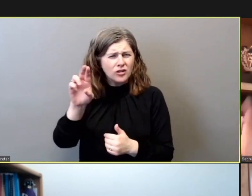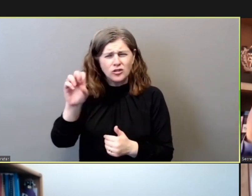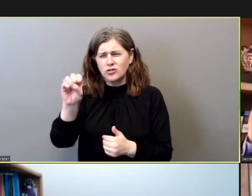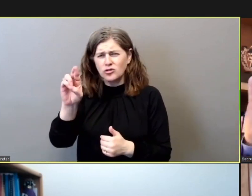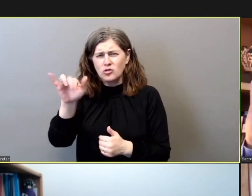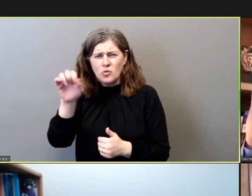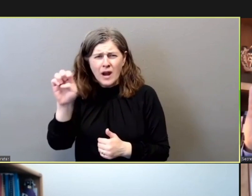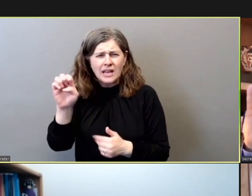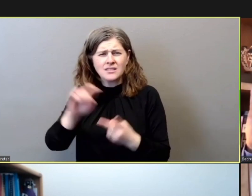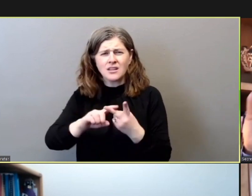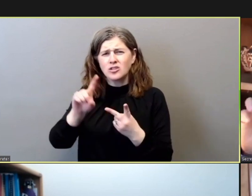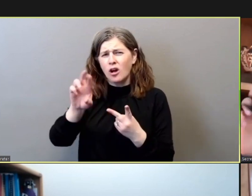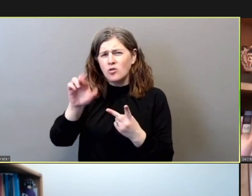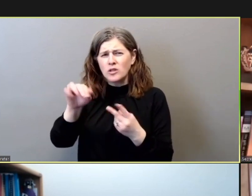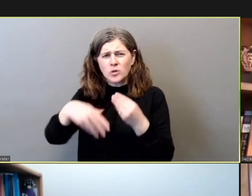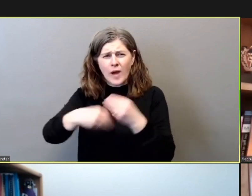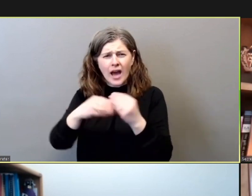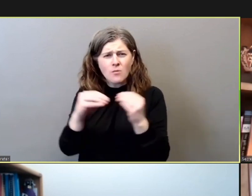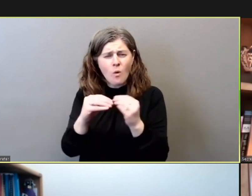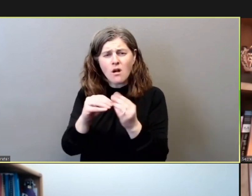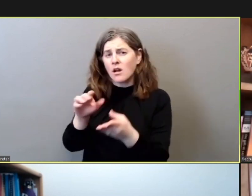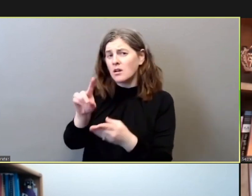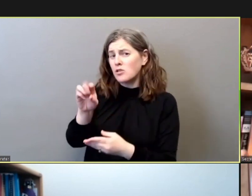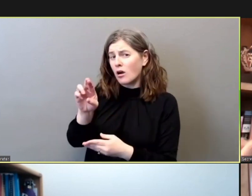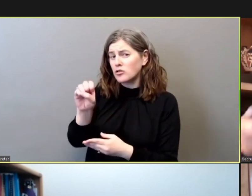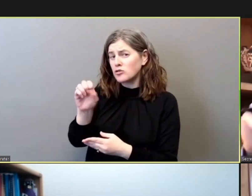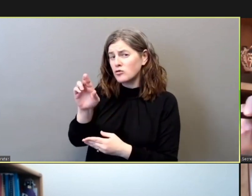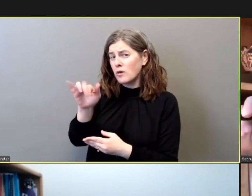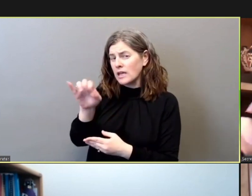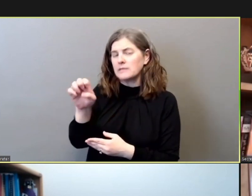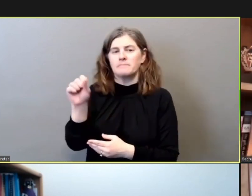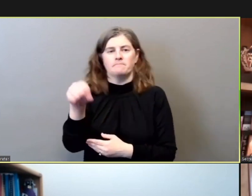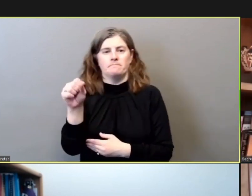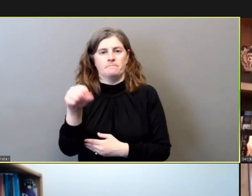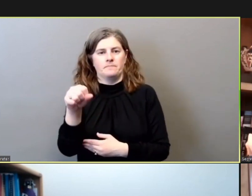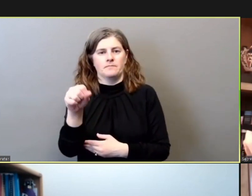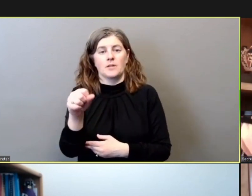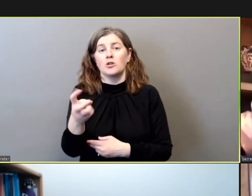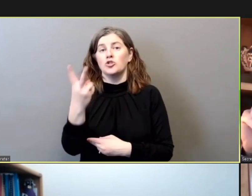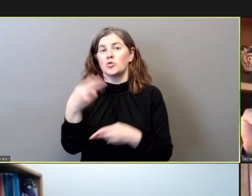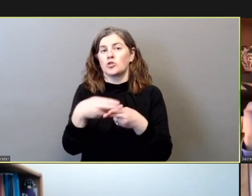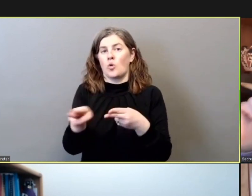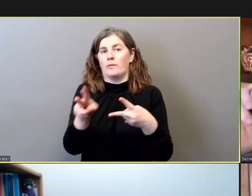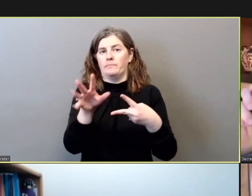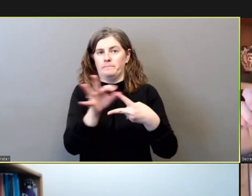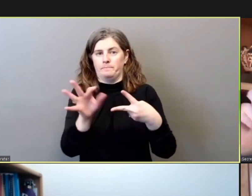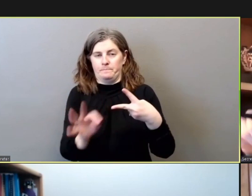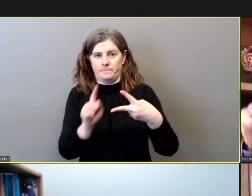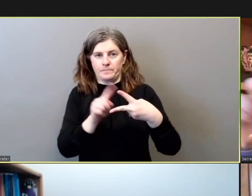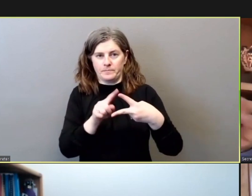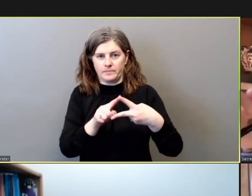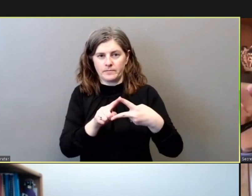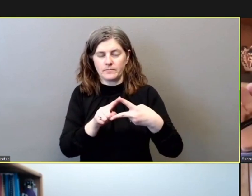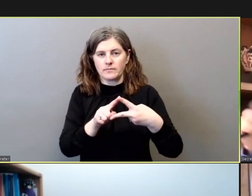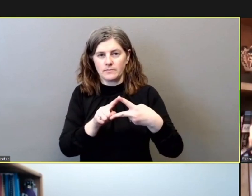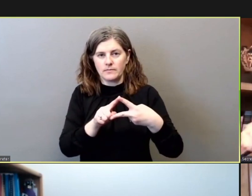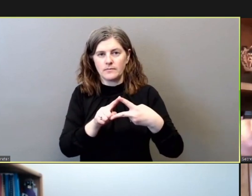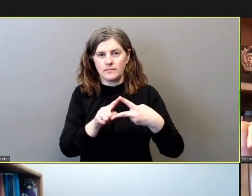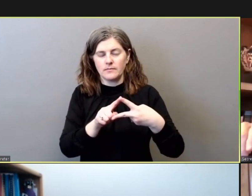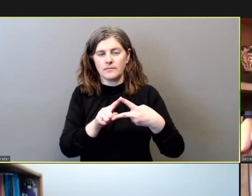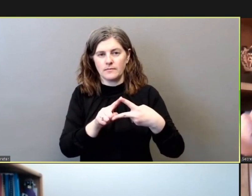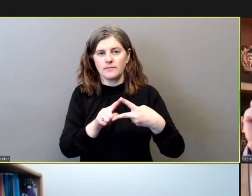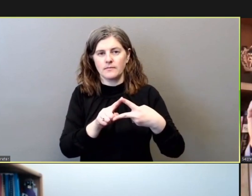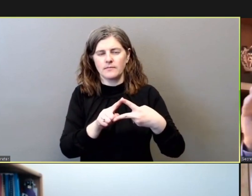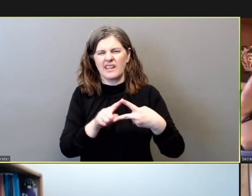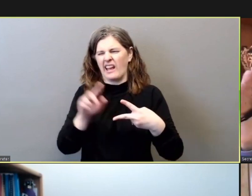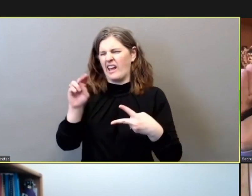or Dr. Ross want to add to that. Dr. Scrace? Yeah, just two quick things. A couple steps, I think